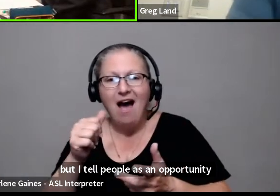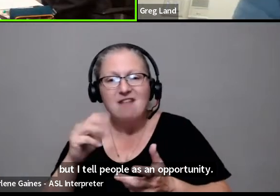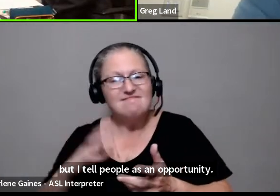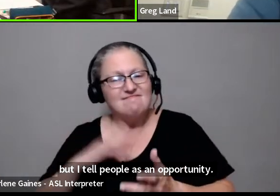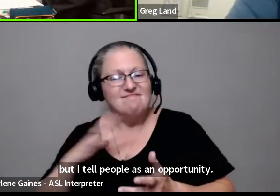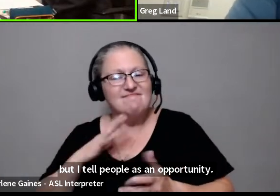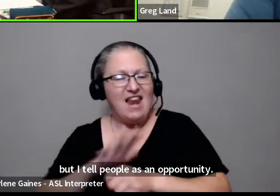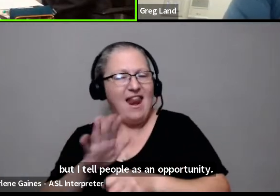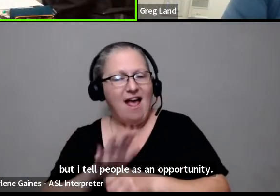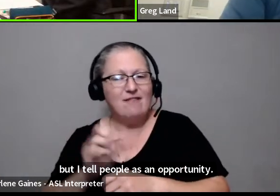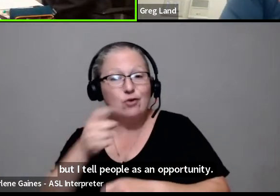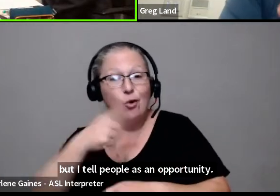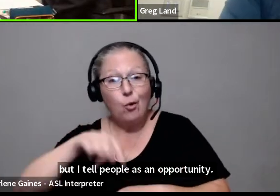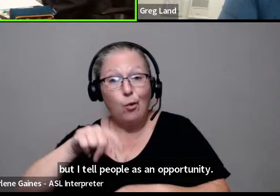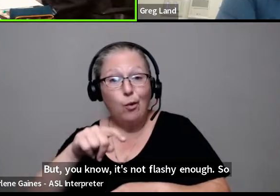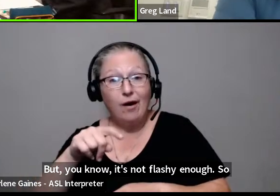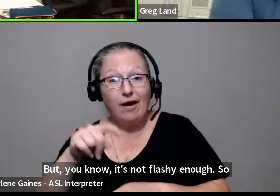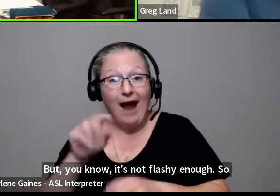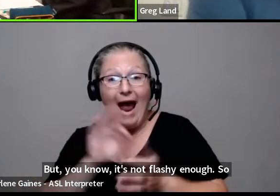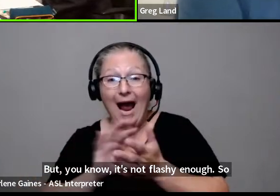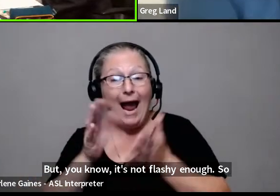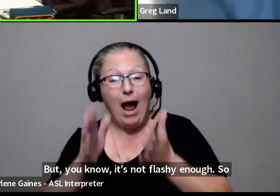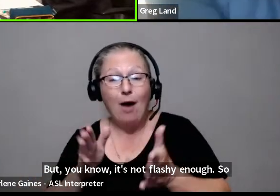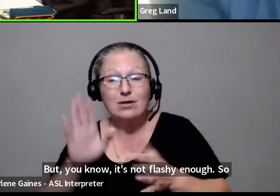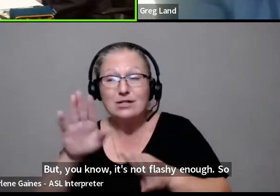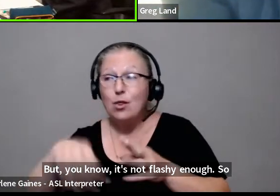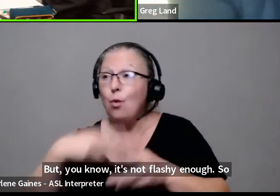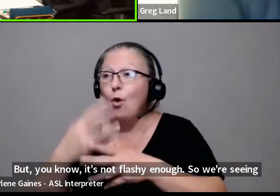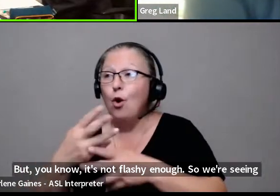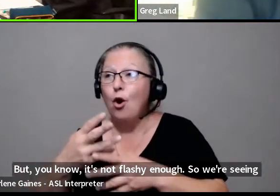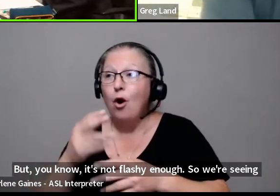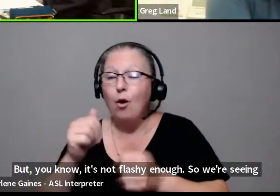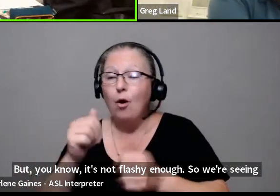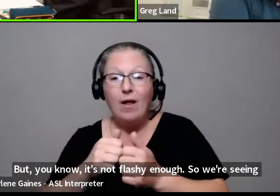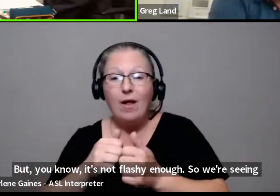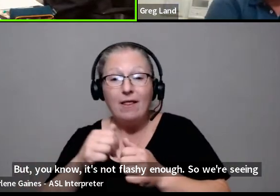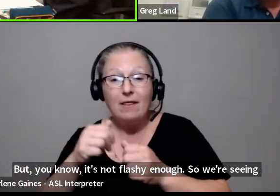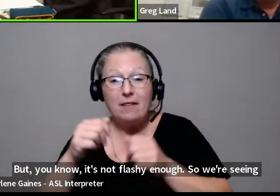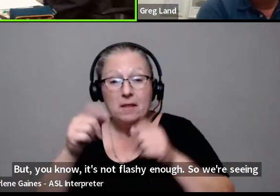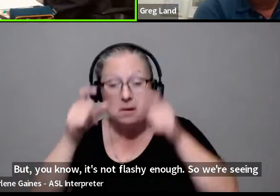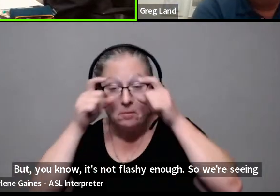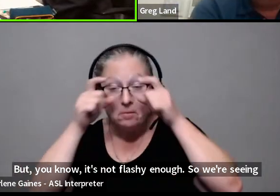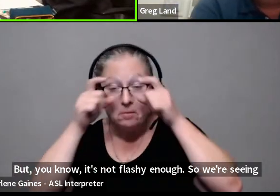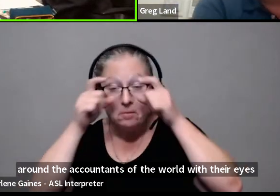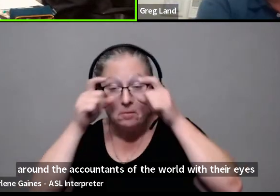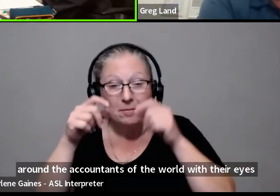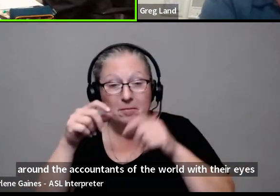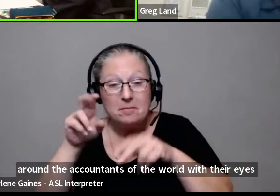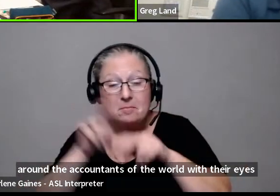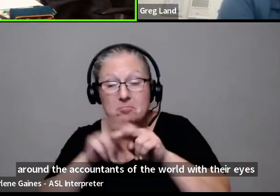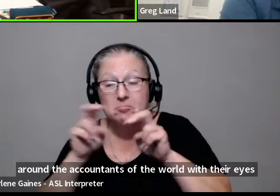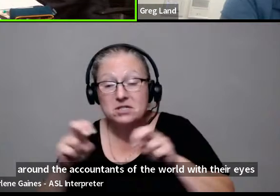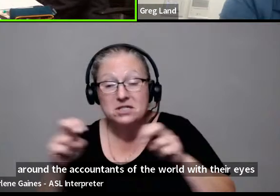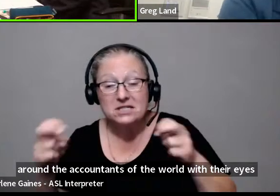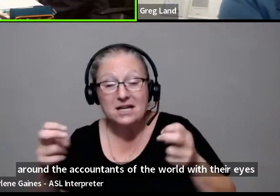So we're sitting around, the accountants of the world with their eye shades are sitting